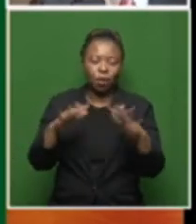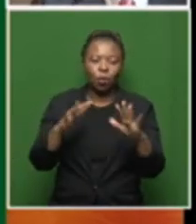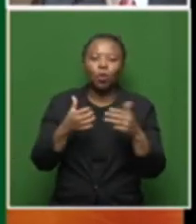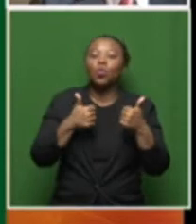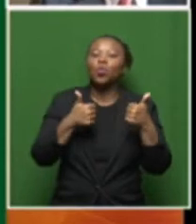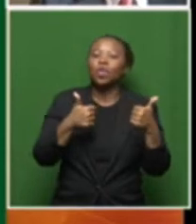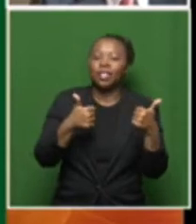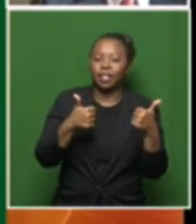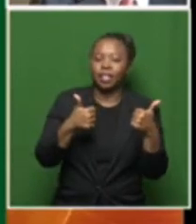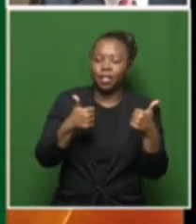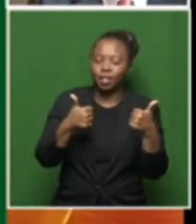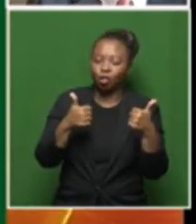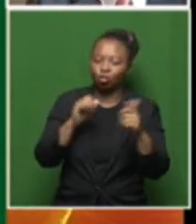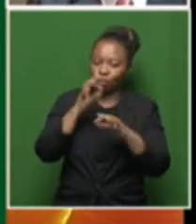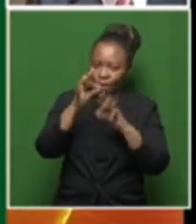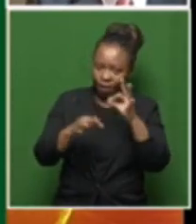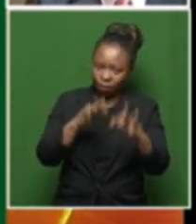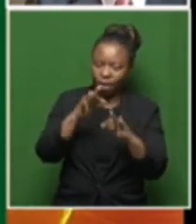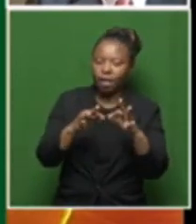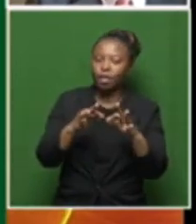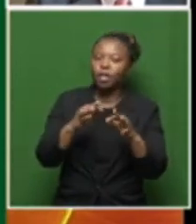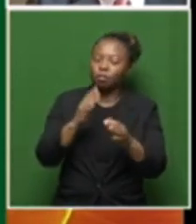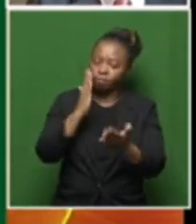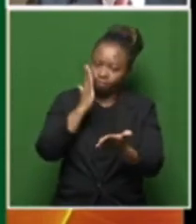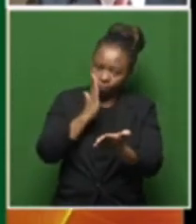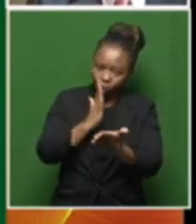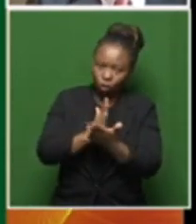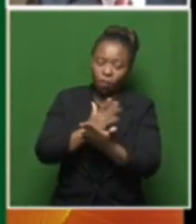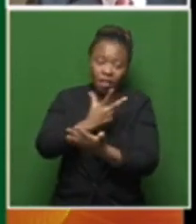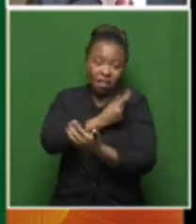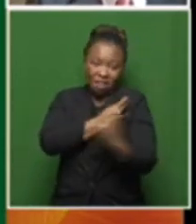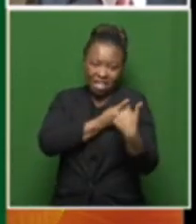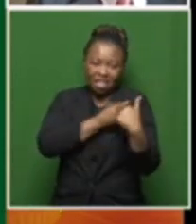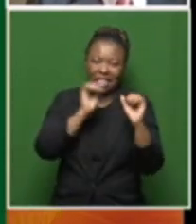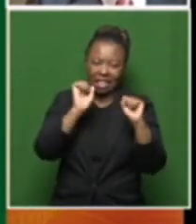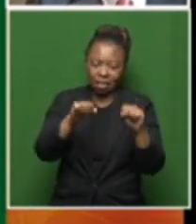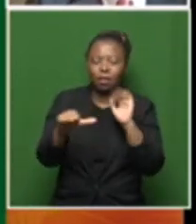starting point, and it reaffirms that vaccination is so important as